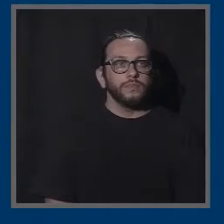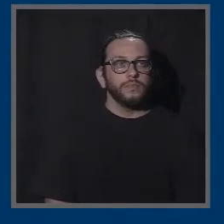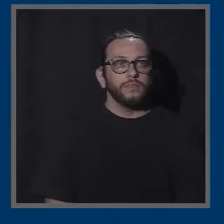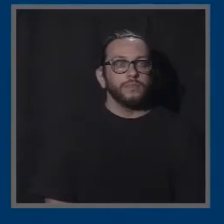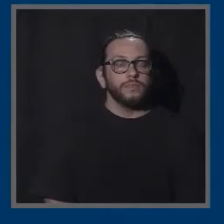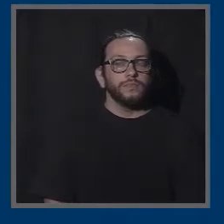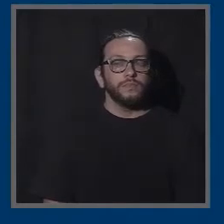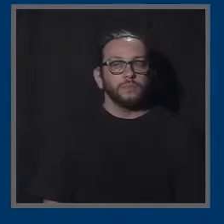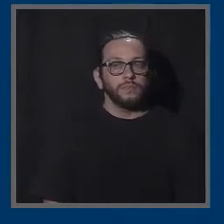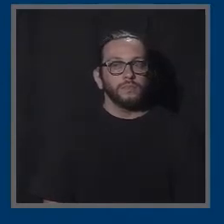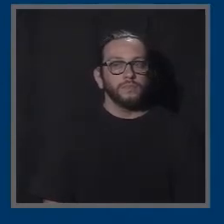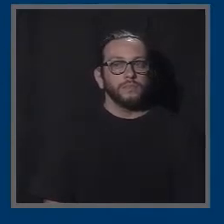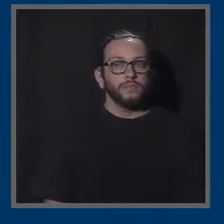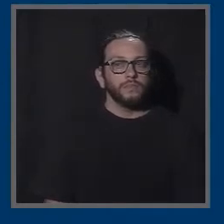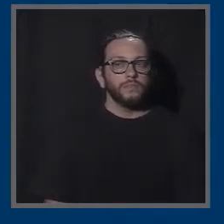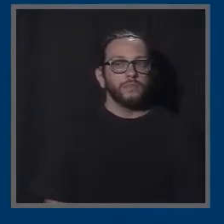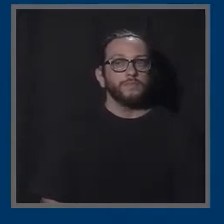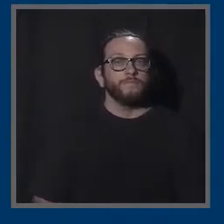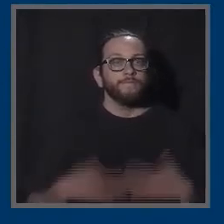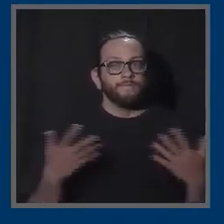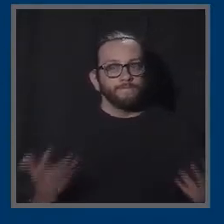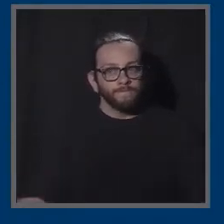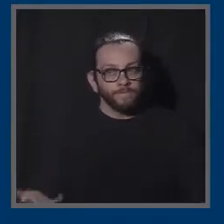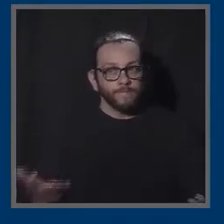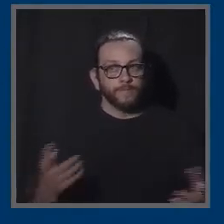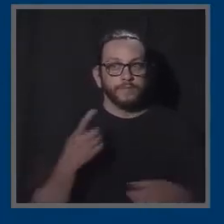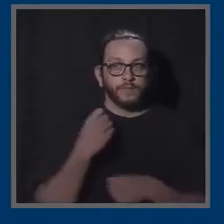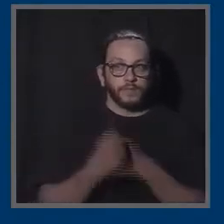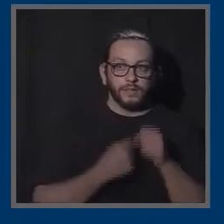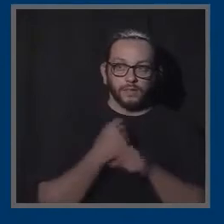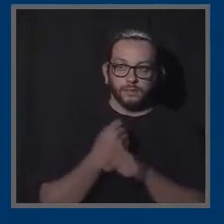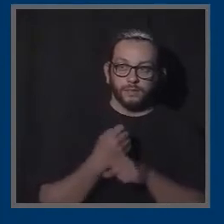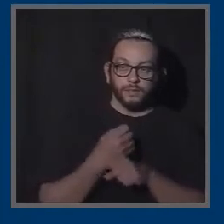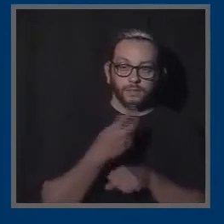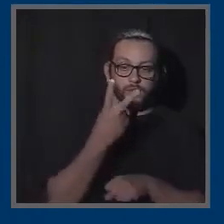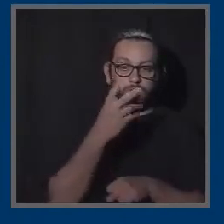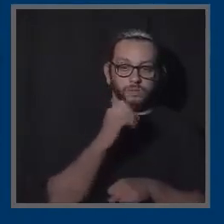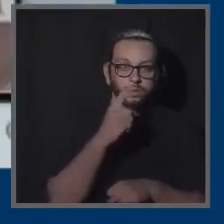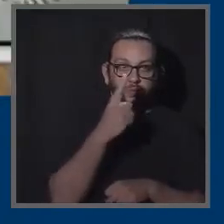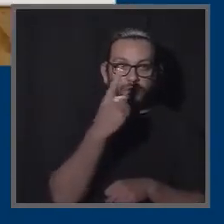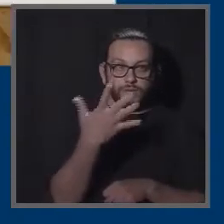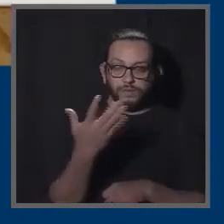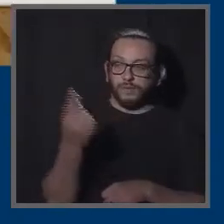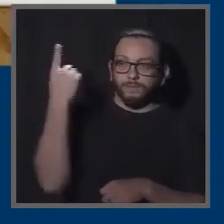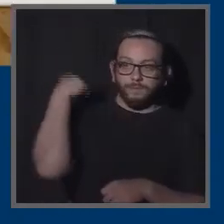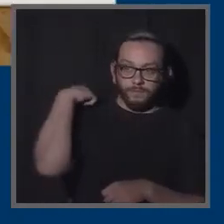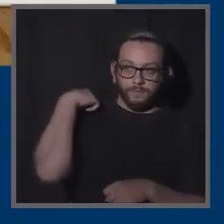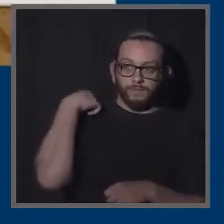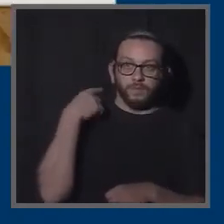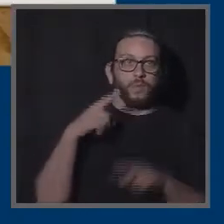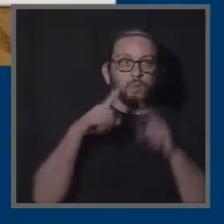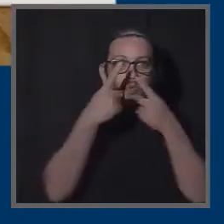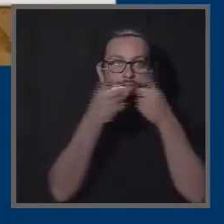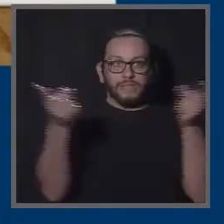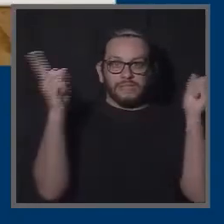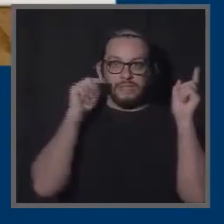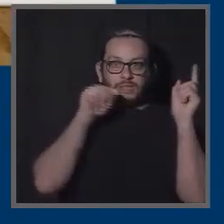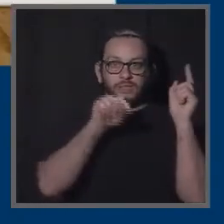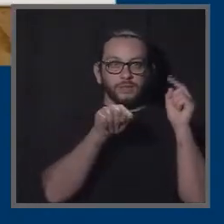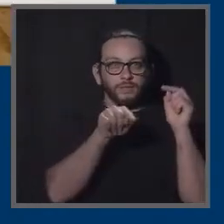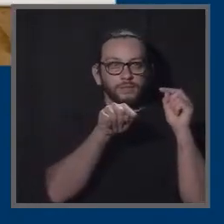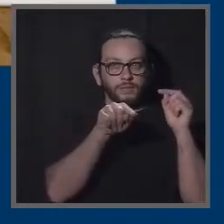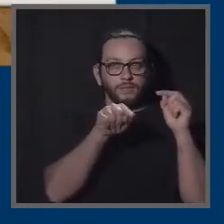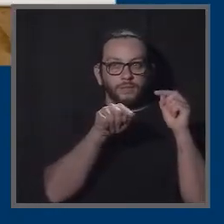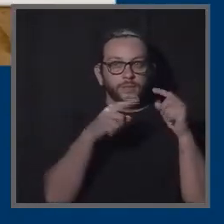So in 2015, the University of Warwick held a commission into the future